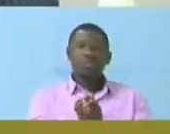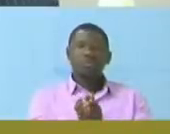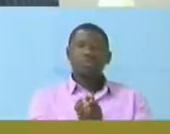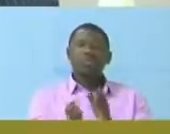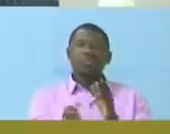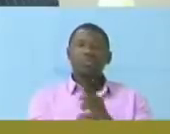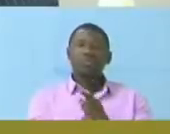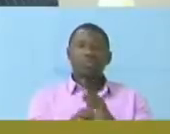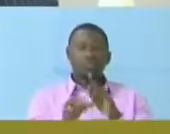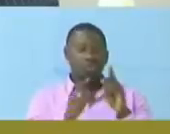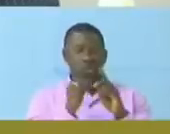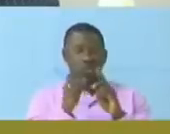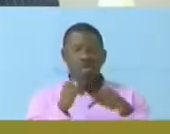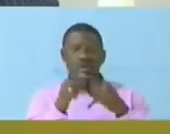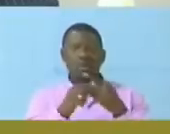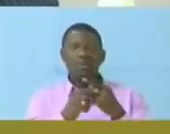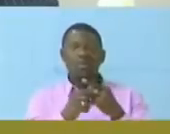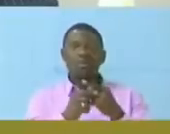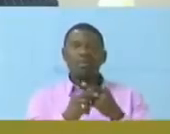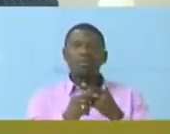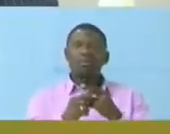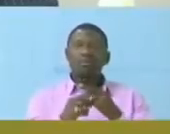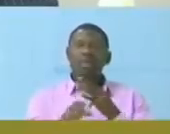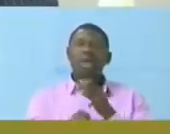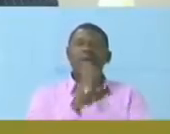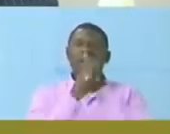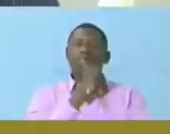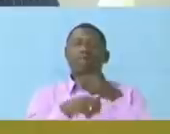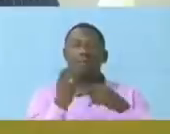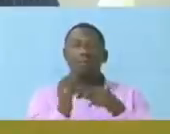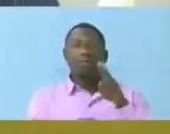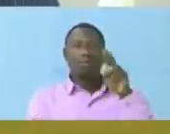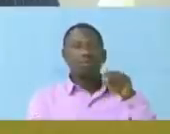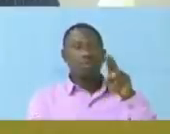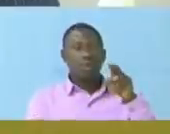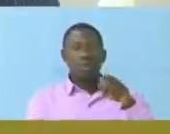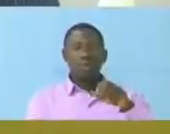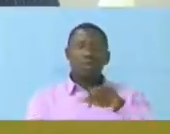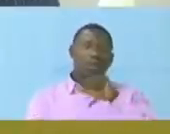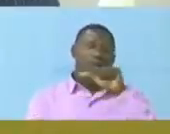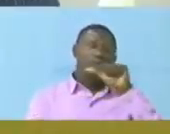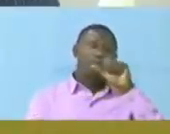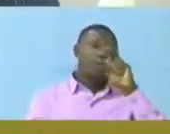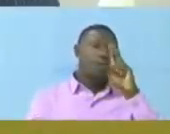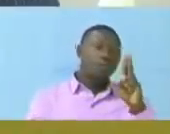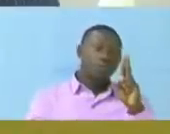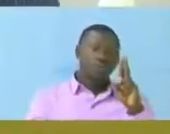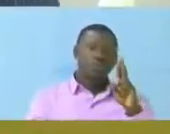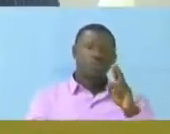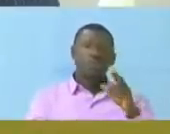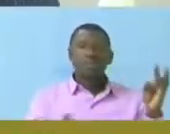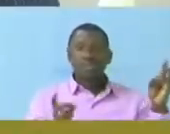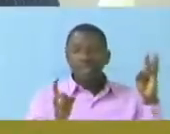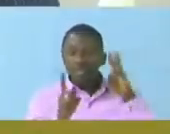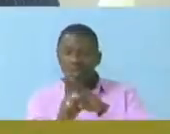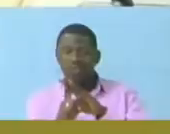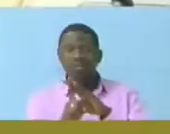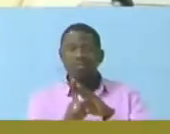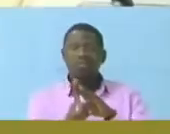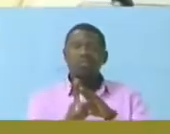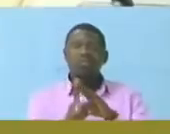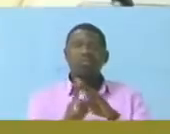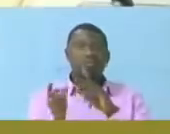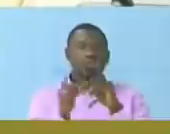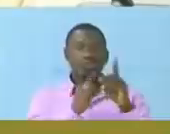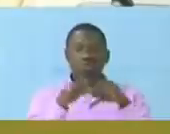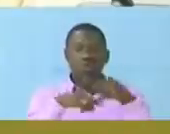with the UN AU delegation that was to come to Gambia to investigate the issue of the West African migrants